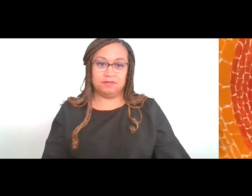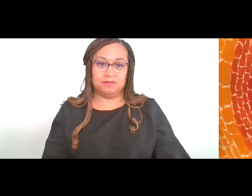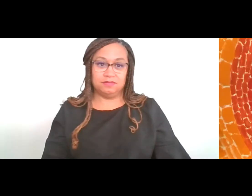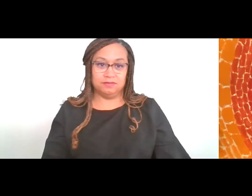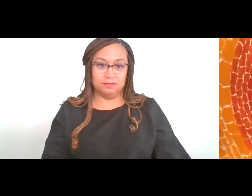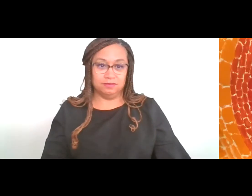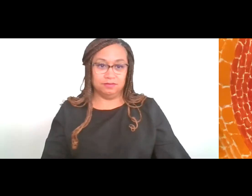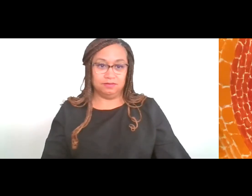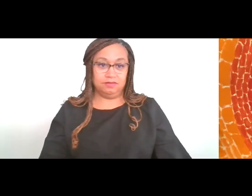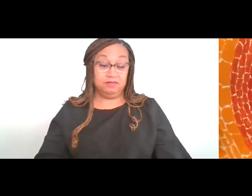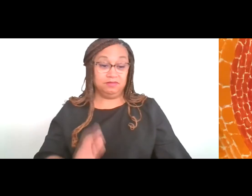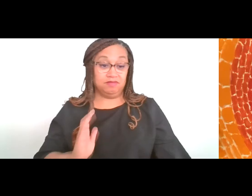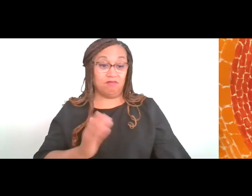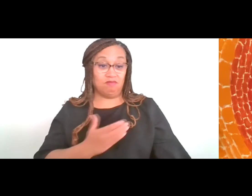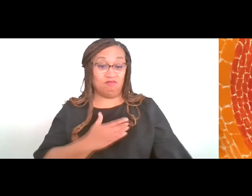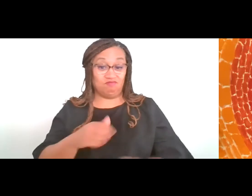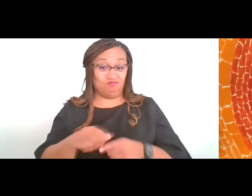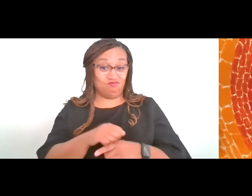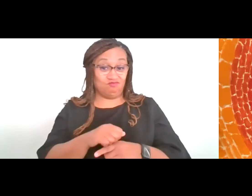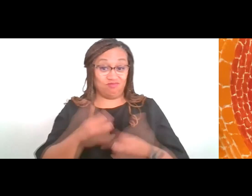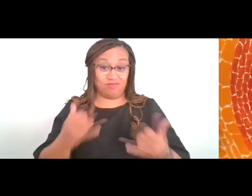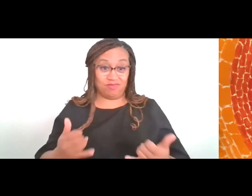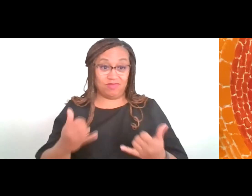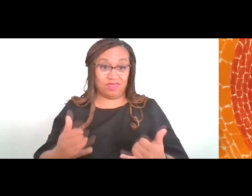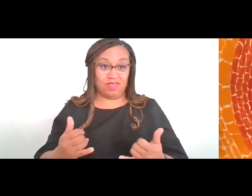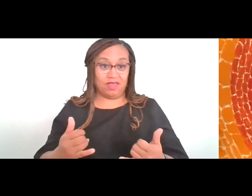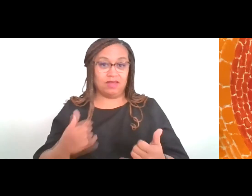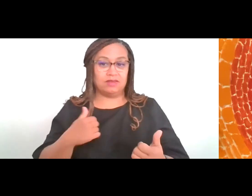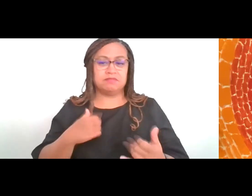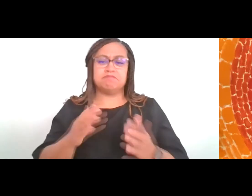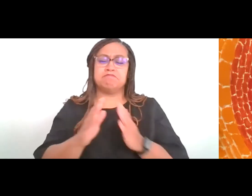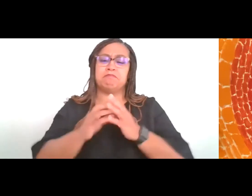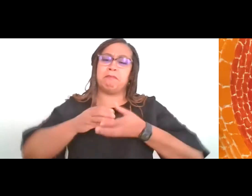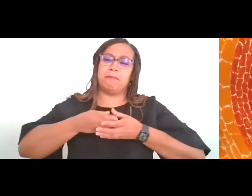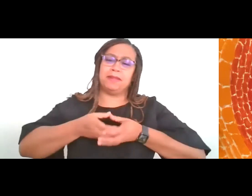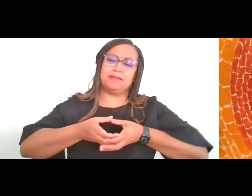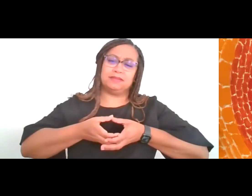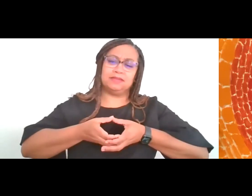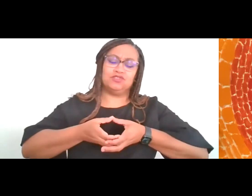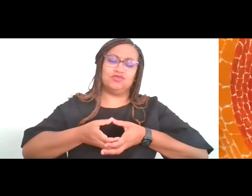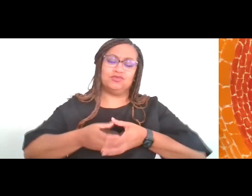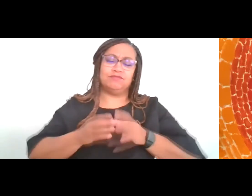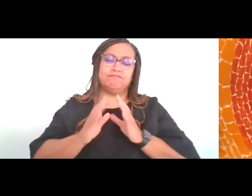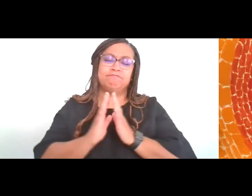Our spiritual practice today is a contemplative meditation.